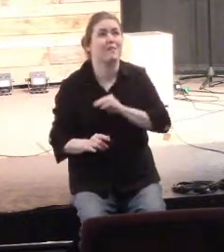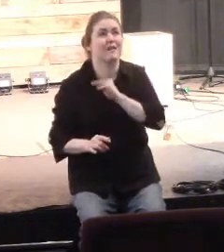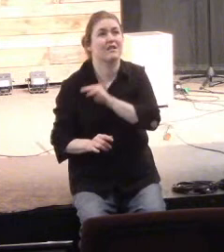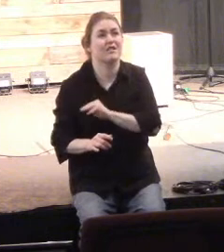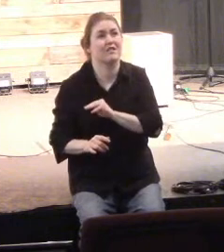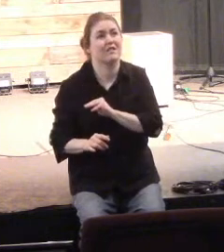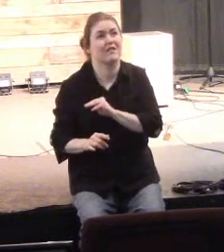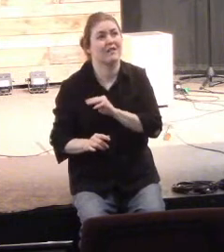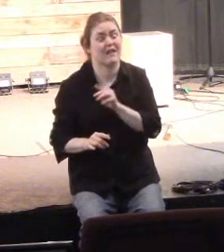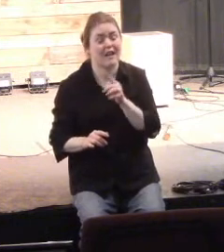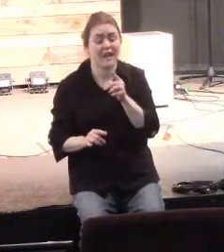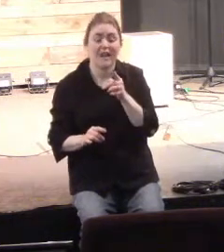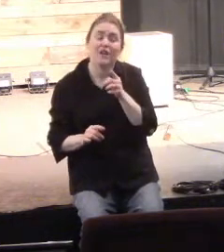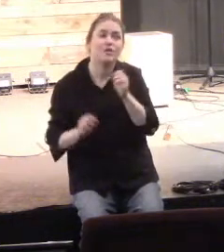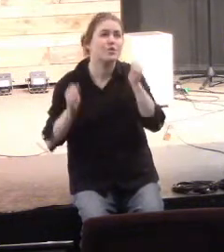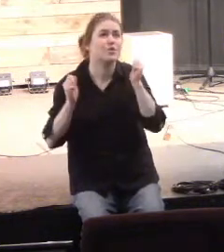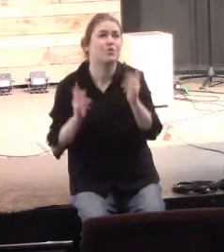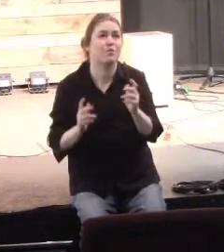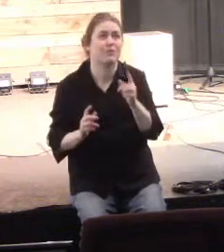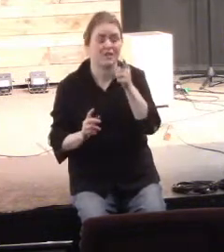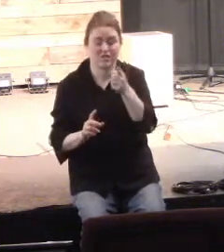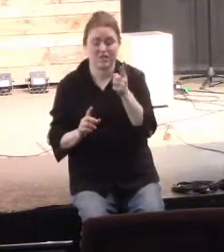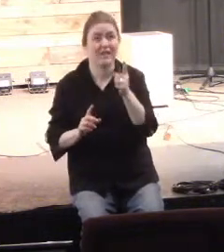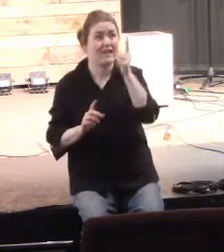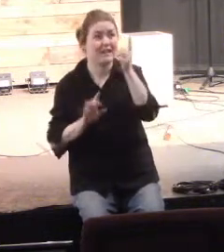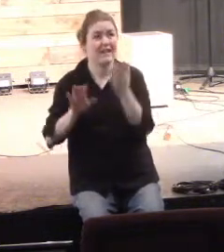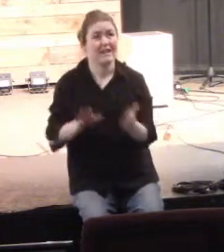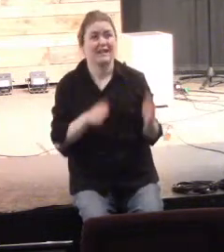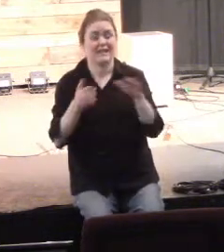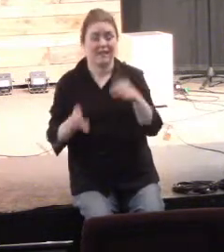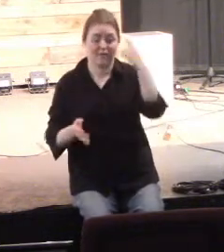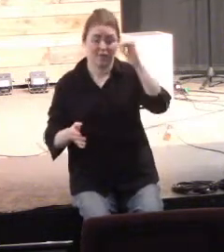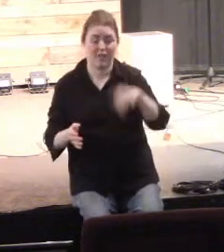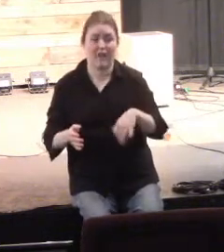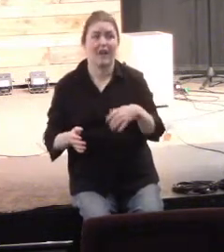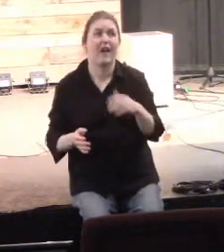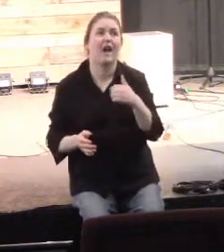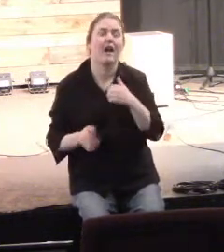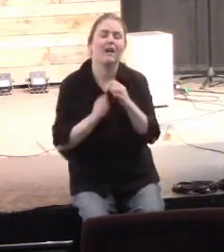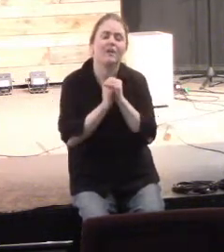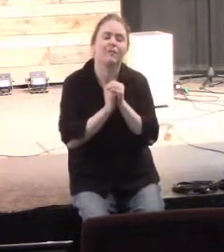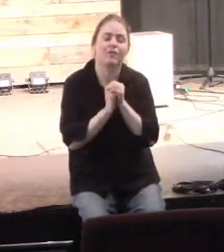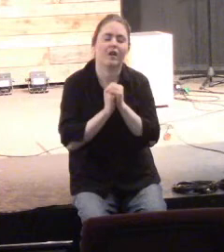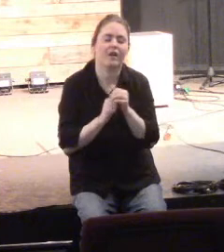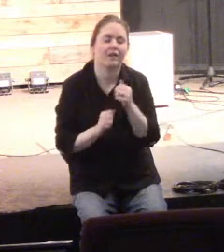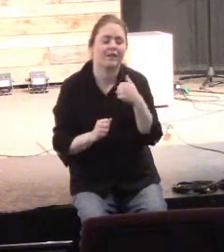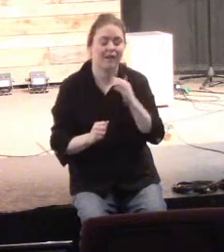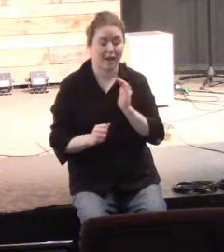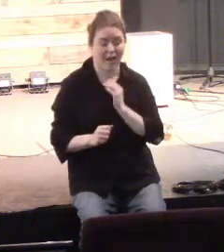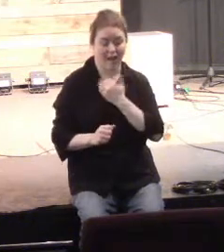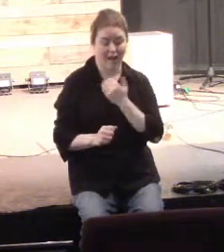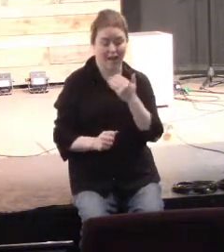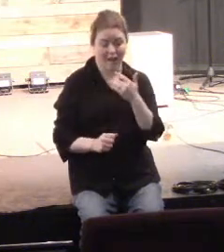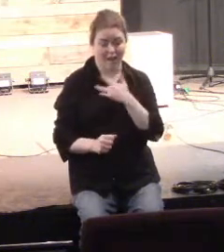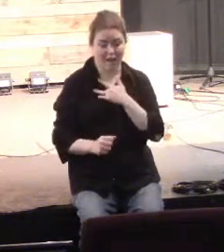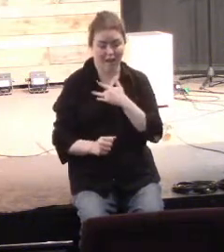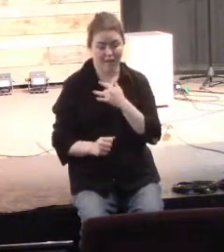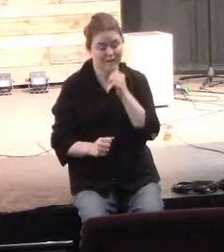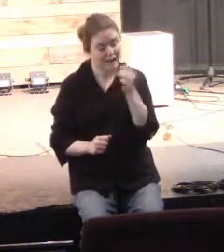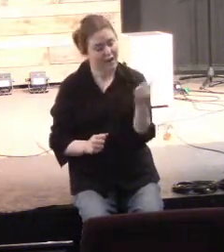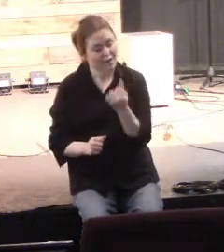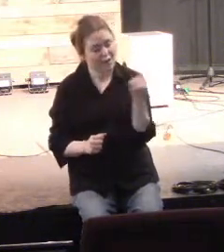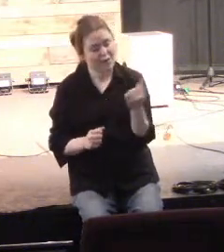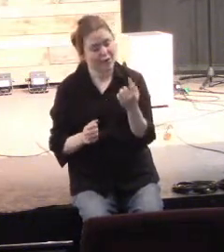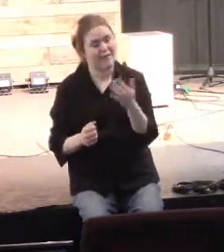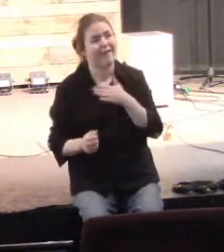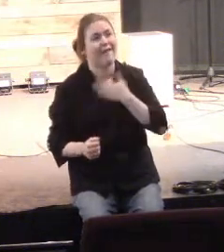so much that he died for it. And I pray always that our hearts are not only glad and not only